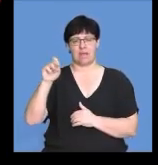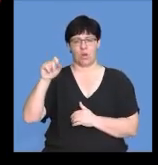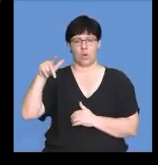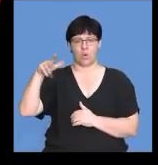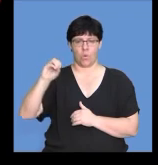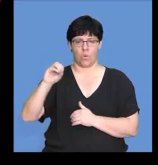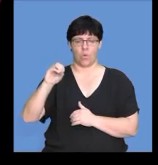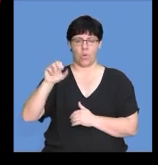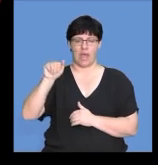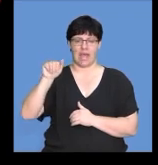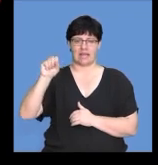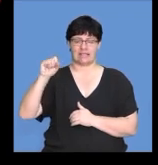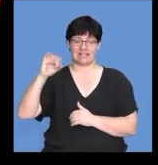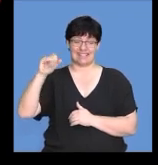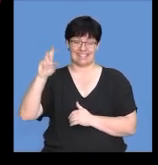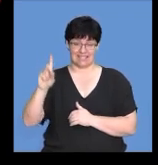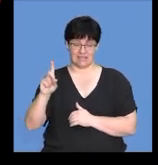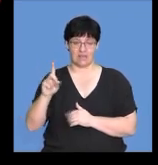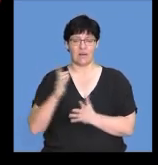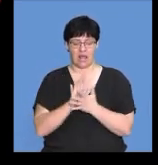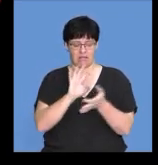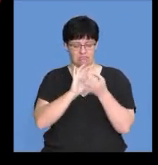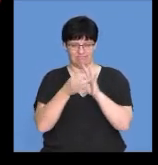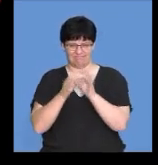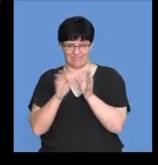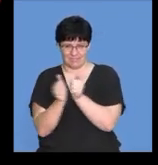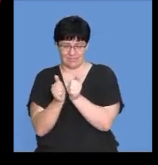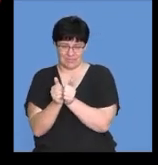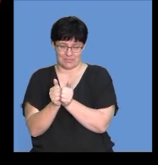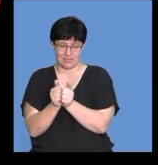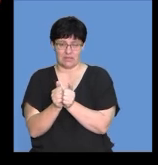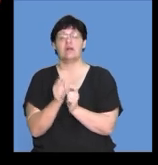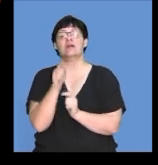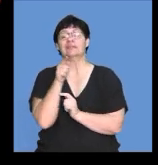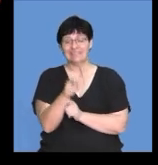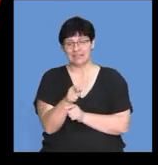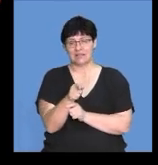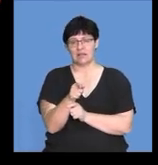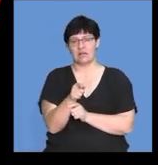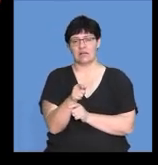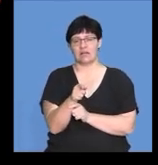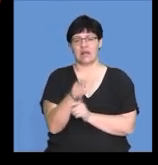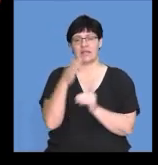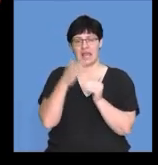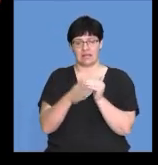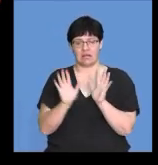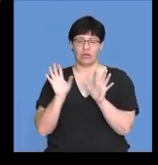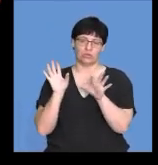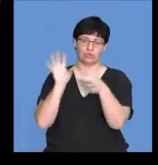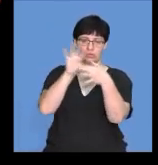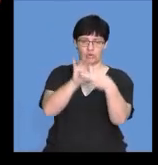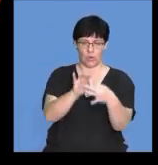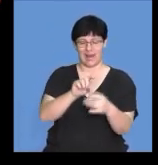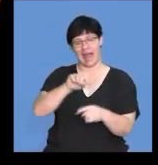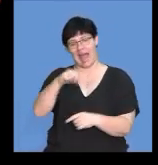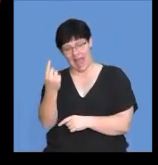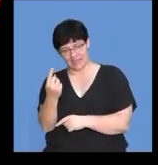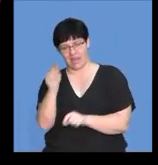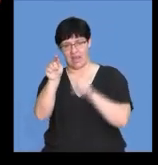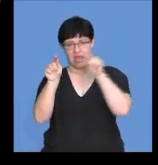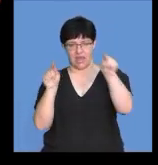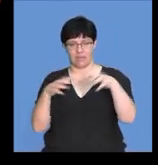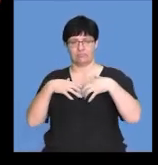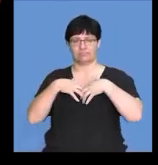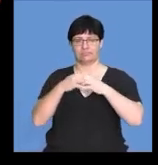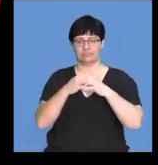held together in a chain called a polypeptide chain, which will eventually be joined with other polypeptides to